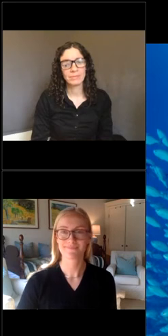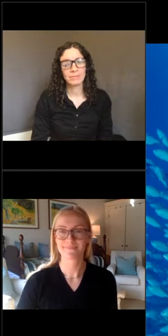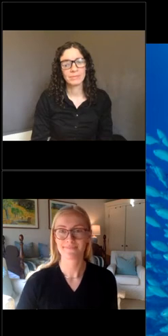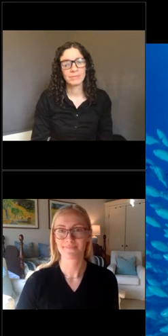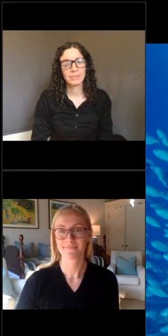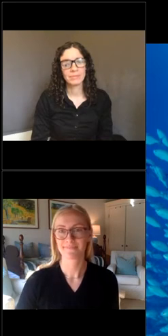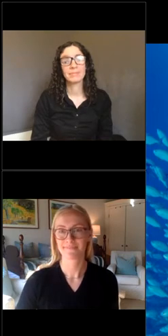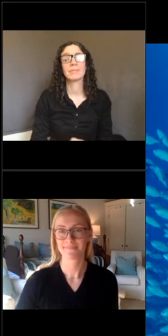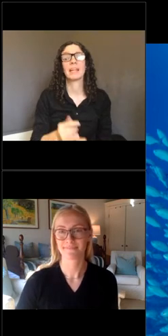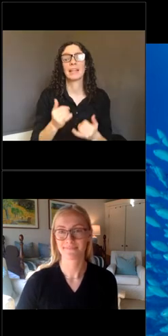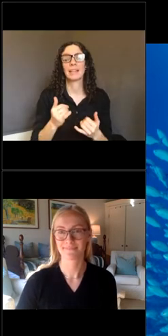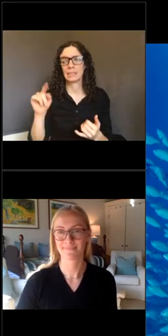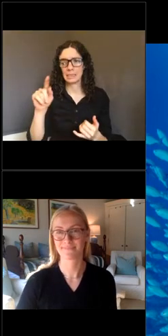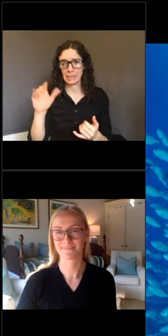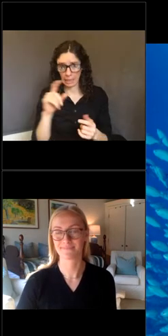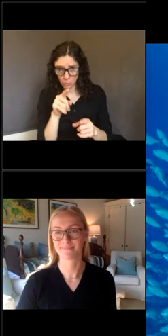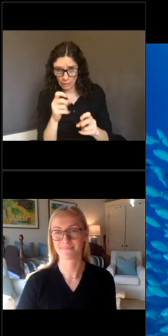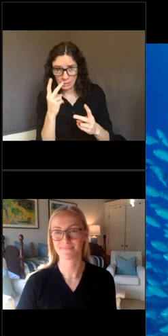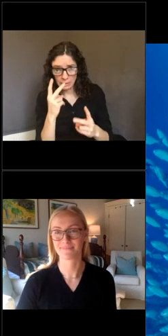Now I just turn it over